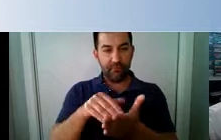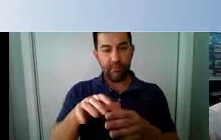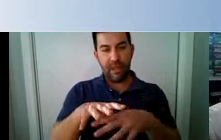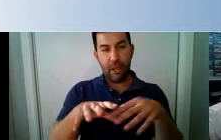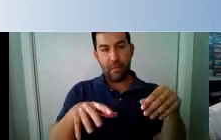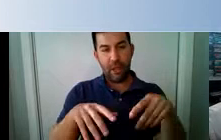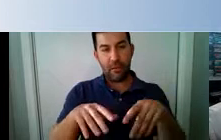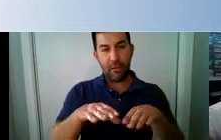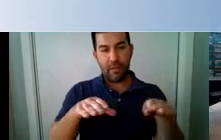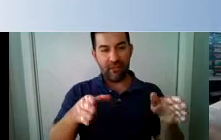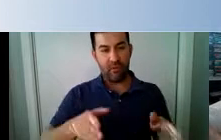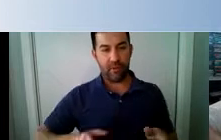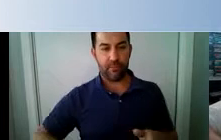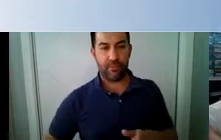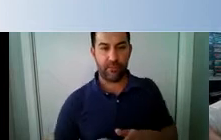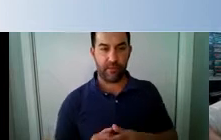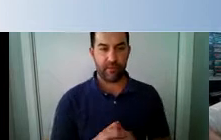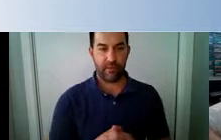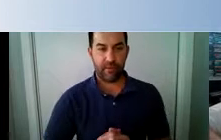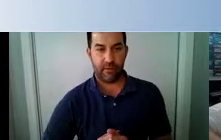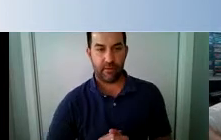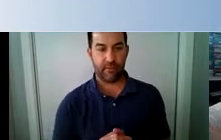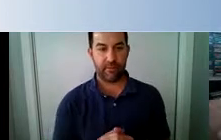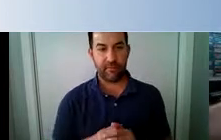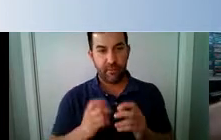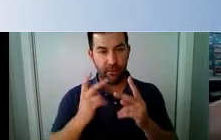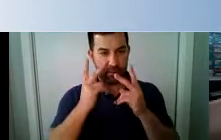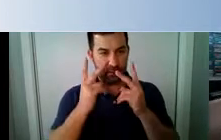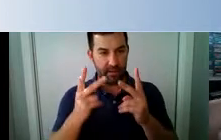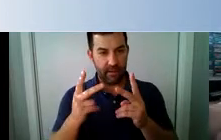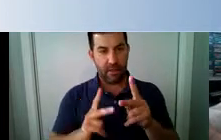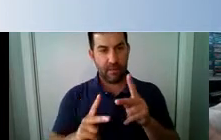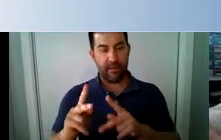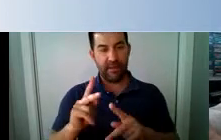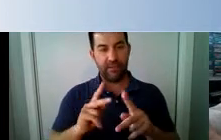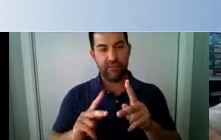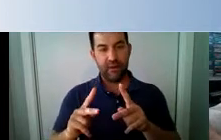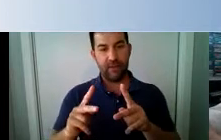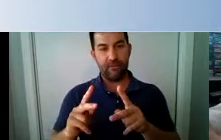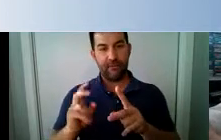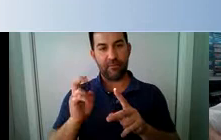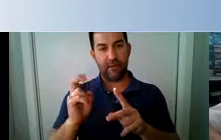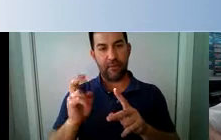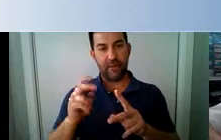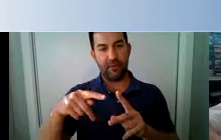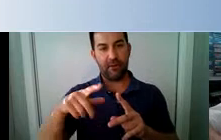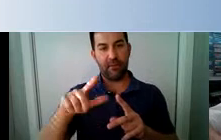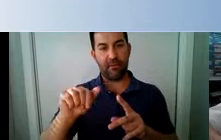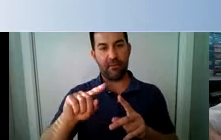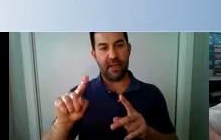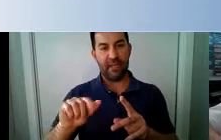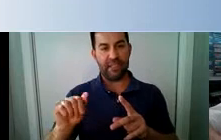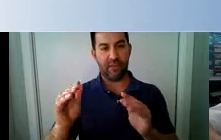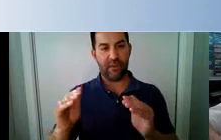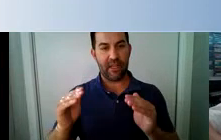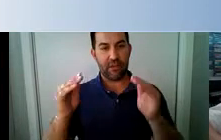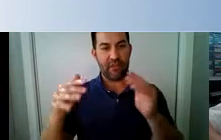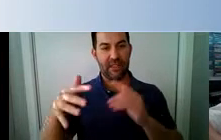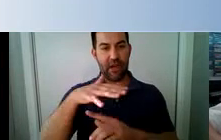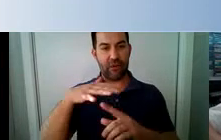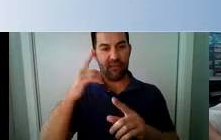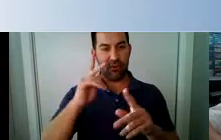platform. Here again, we can see the pedestrian passenger plaza here, that increased space for pedestrians